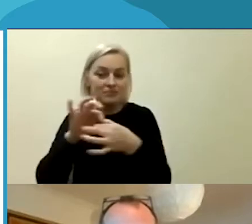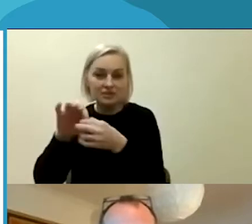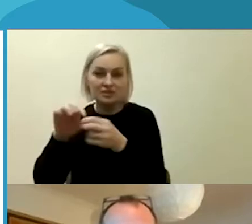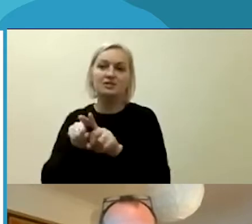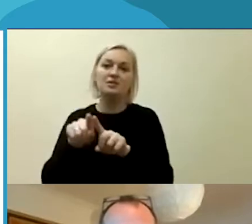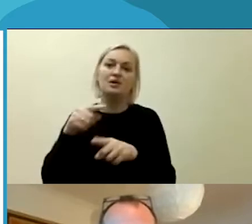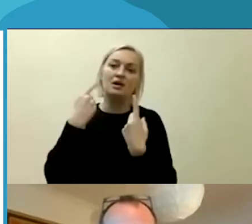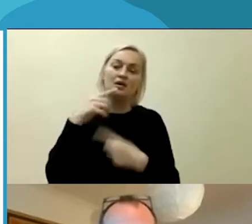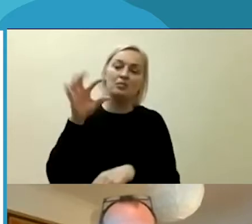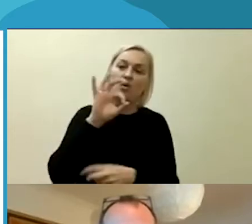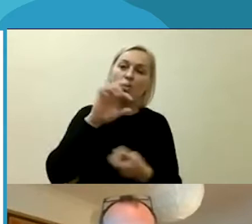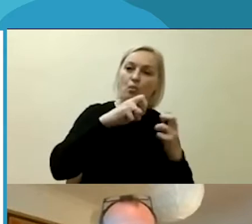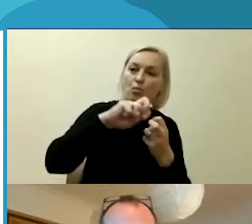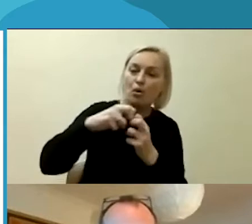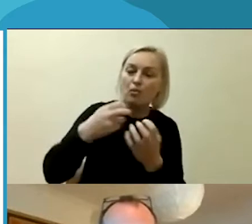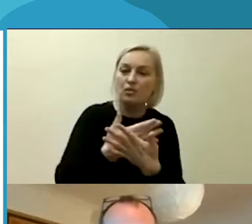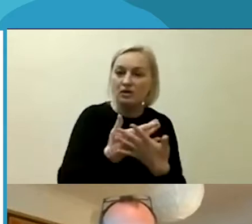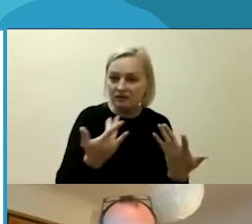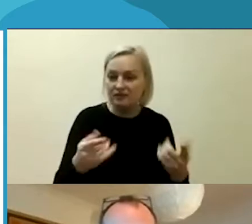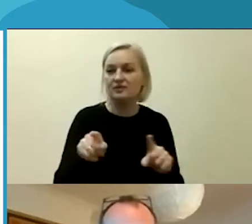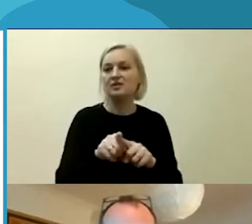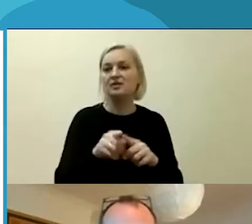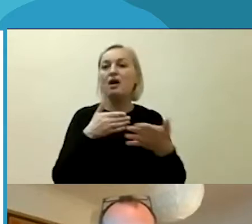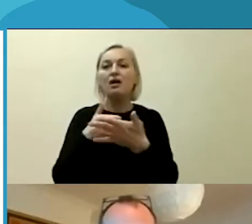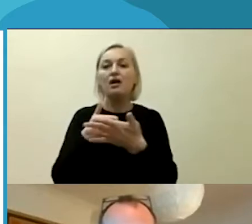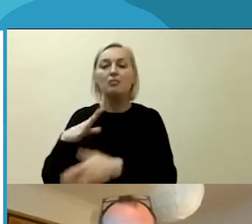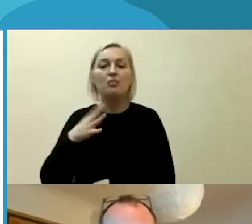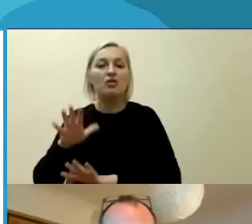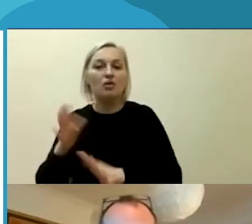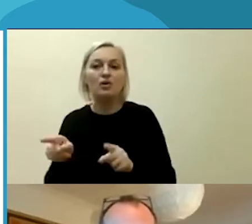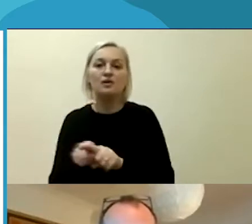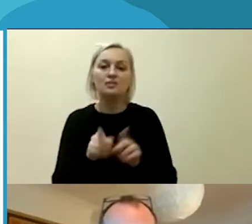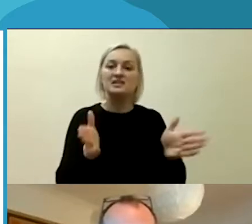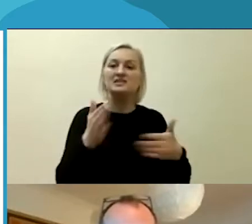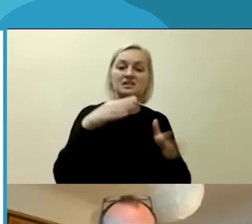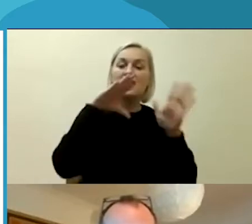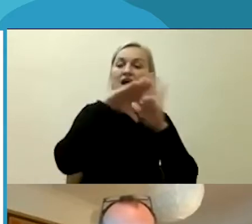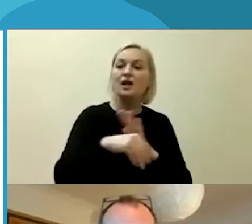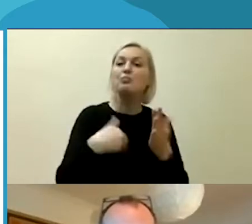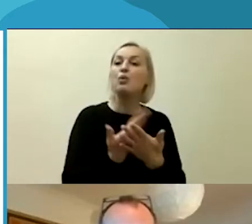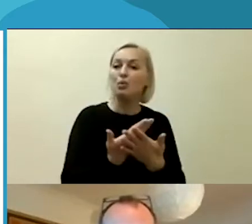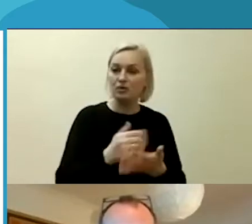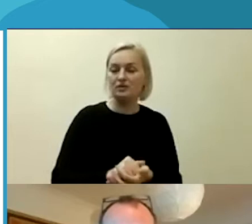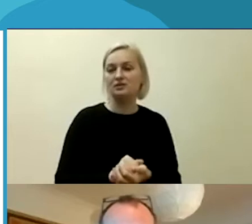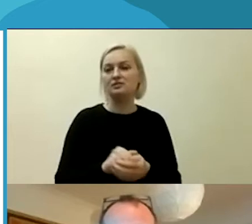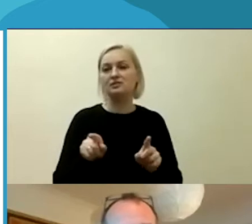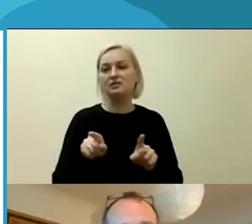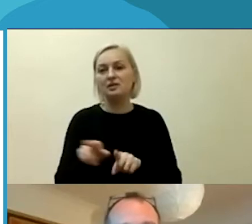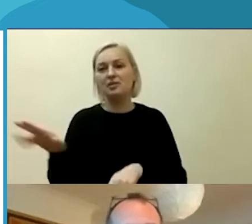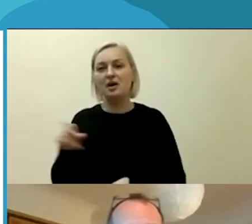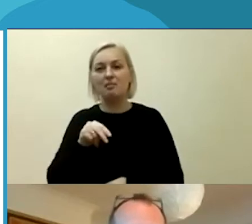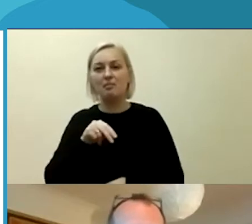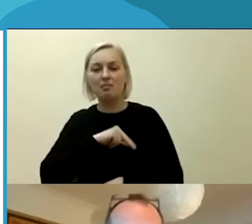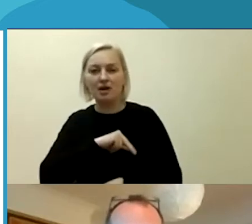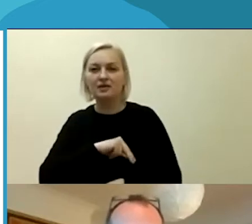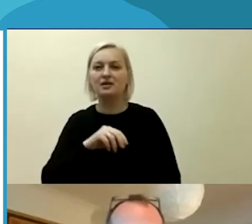it and our work using strategic alliances and partnerships and our civil society network to overcome that. And I'll